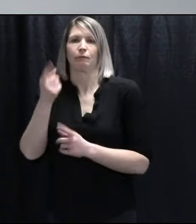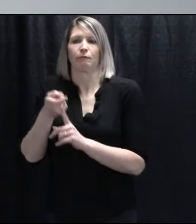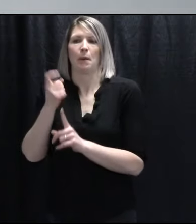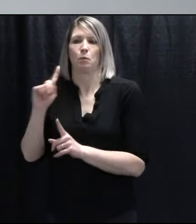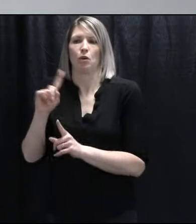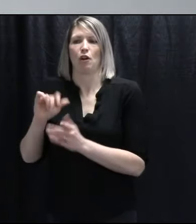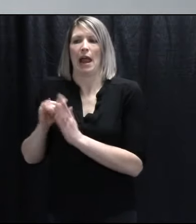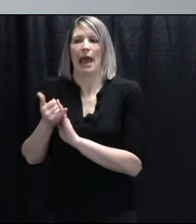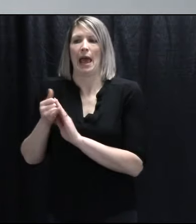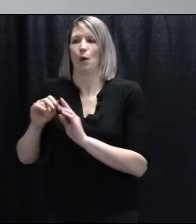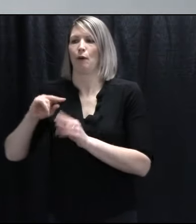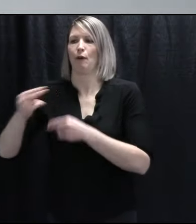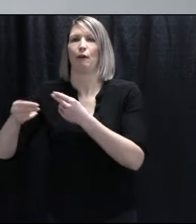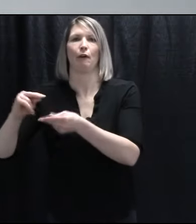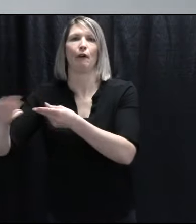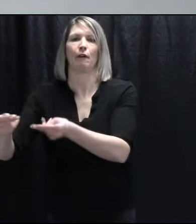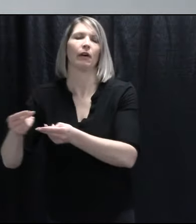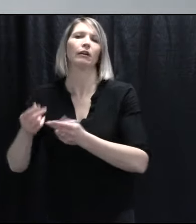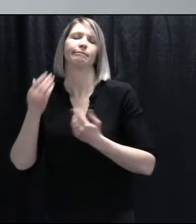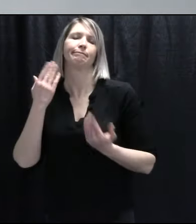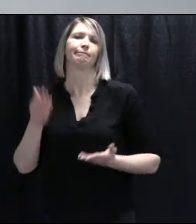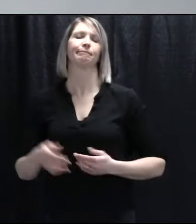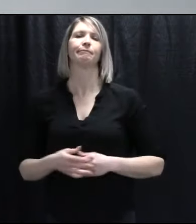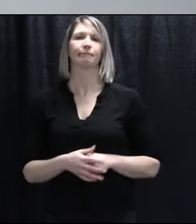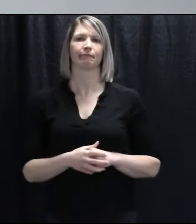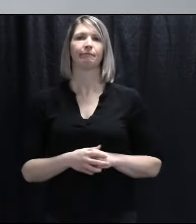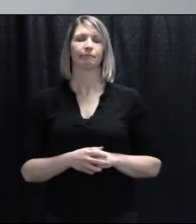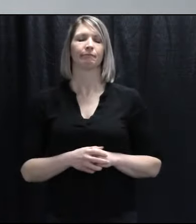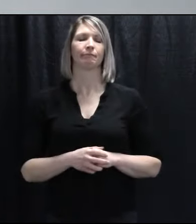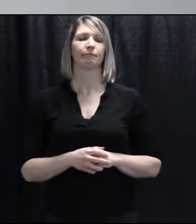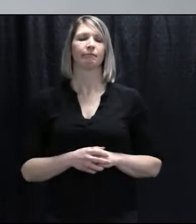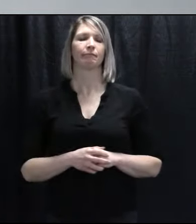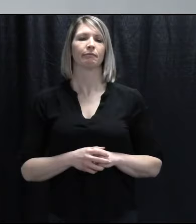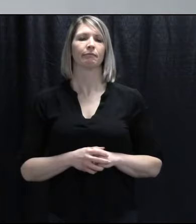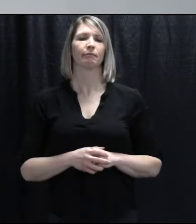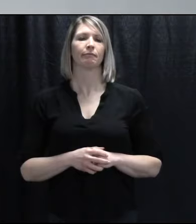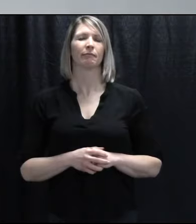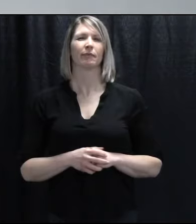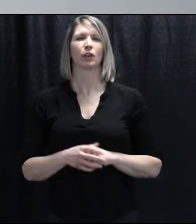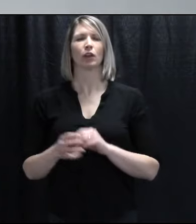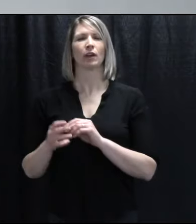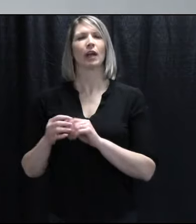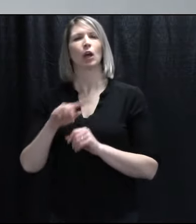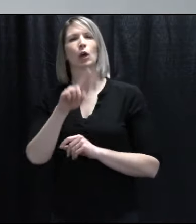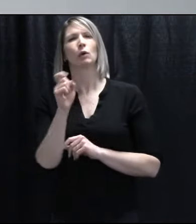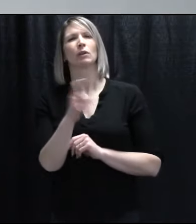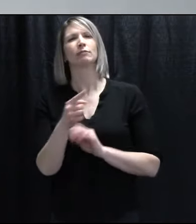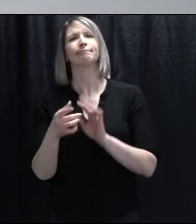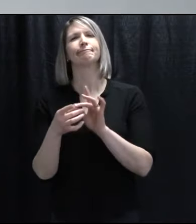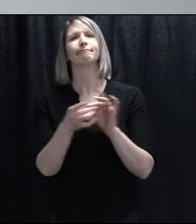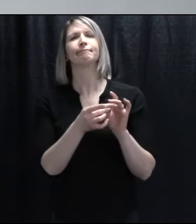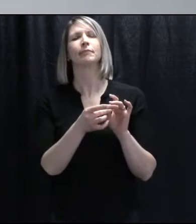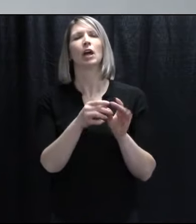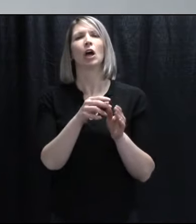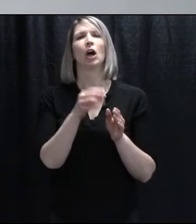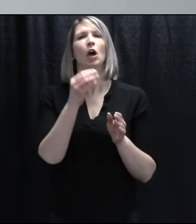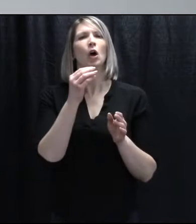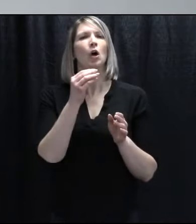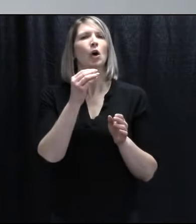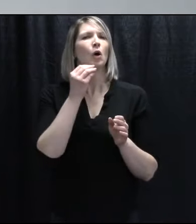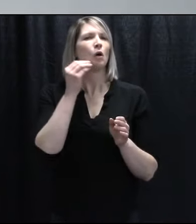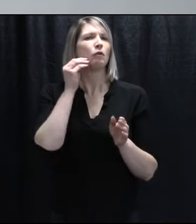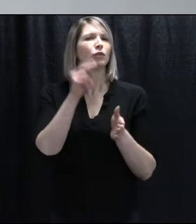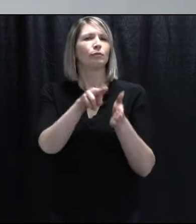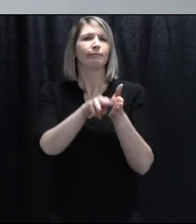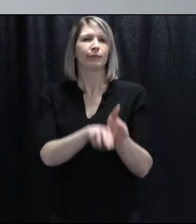Okay. And in talking about College Funeral Home, is the exposure still only limited to